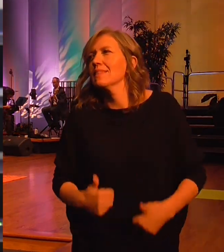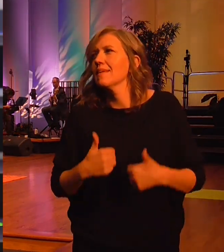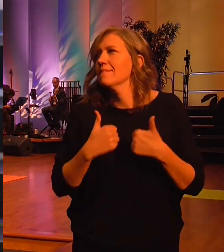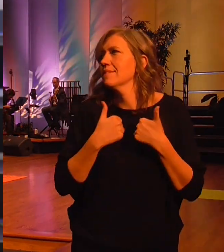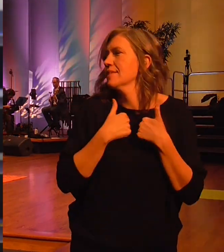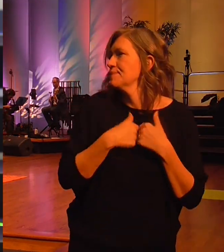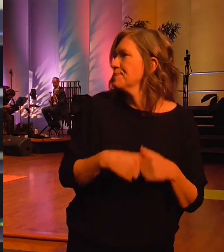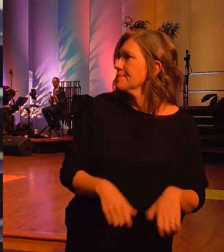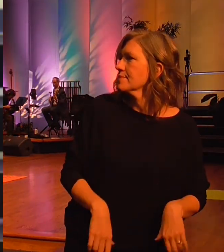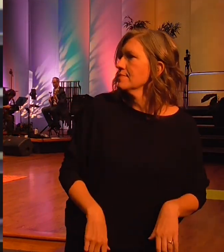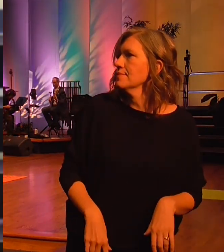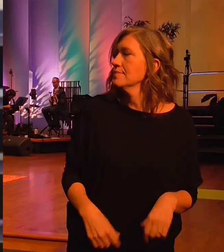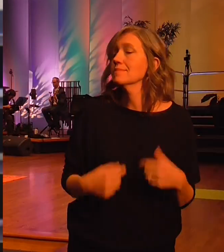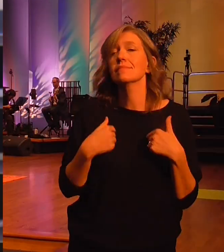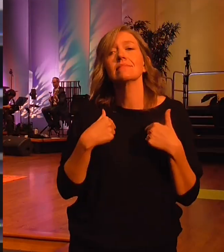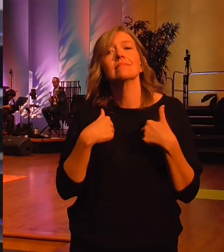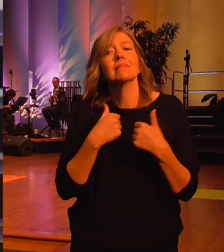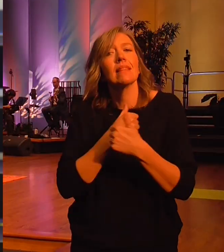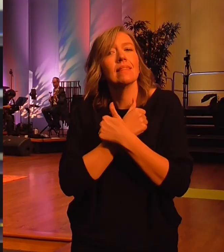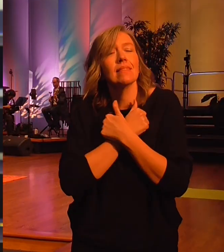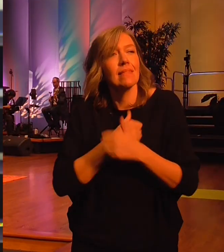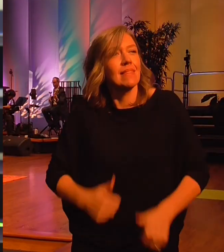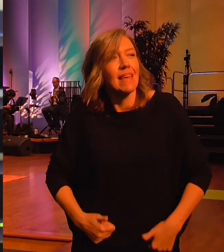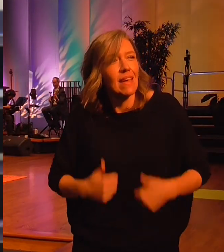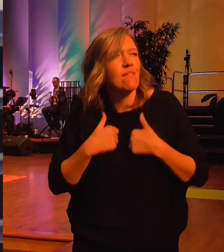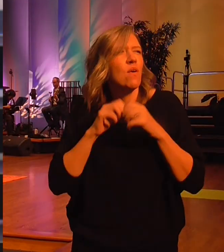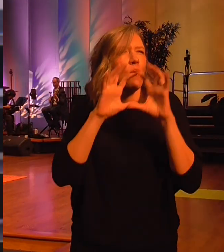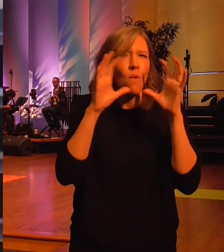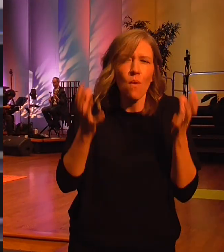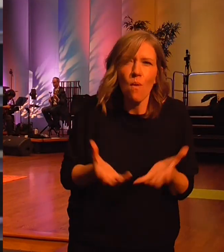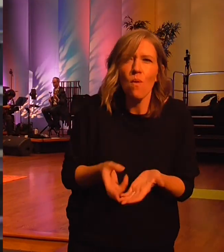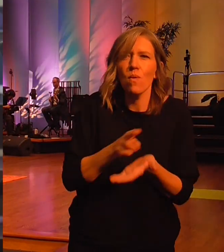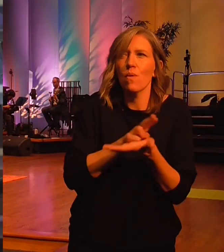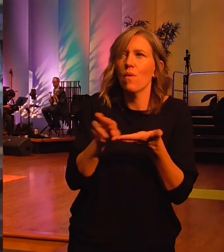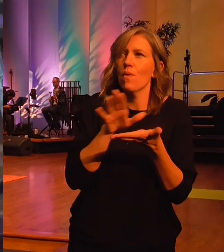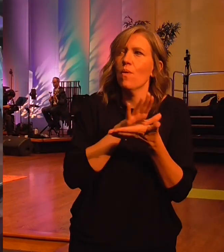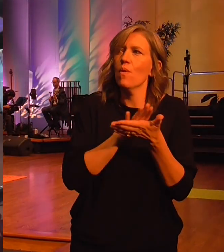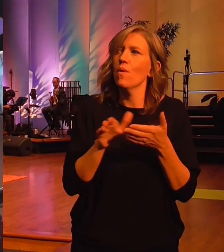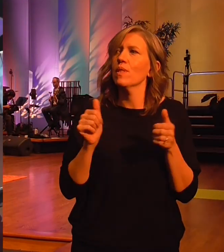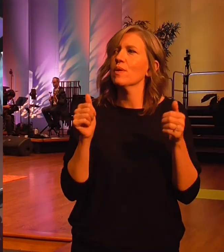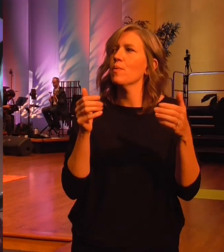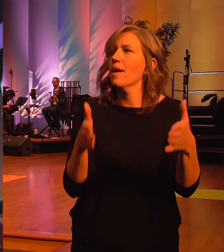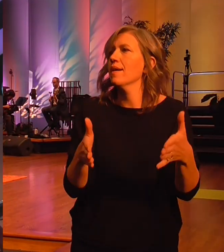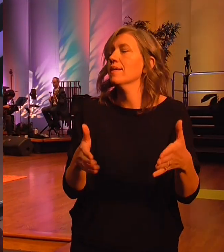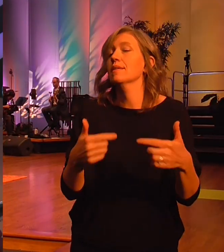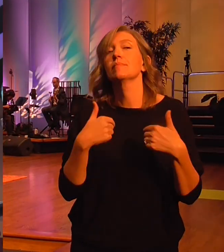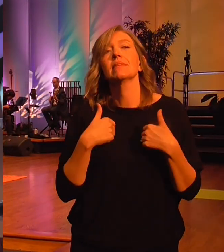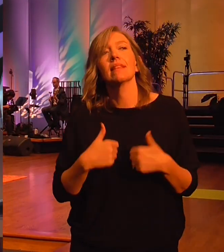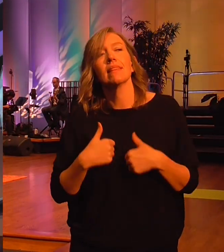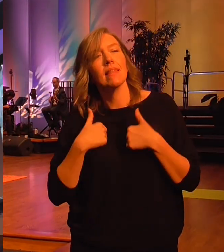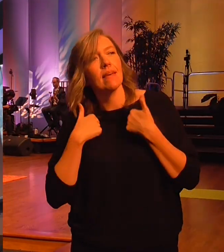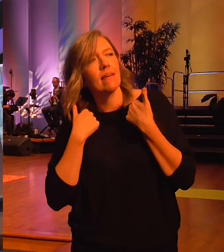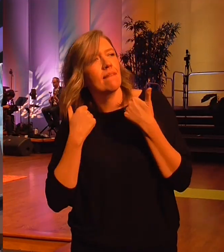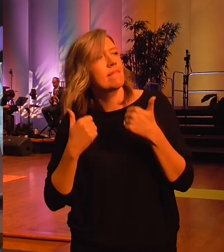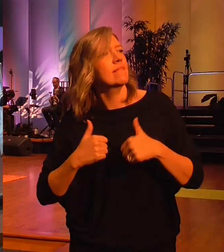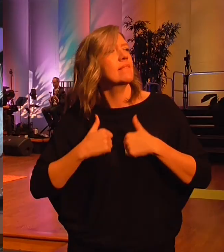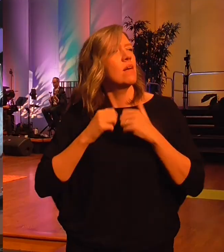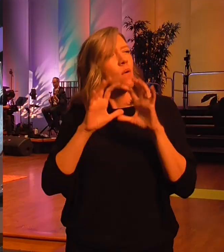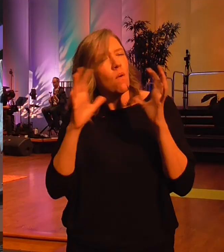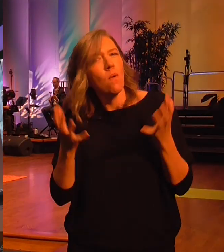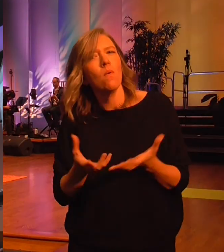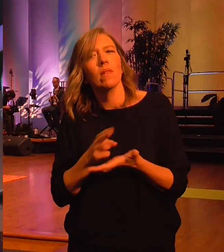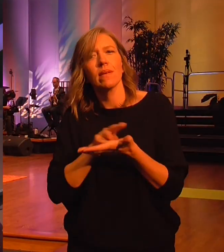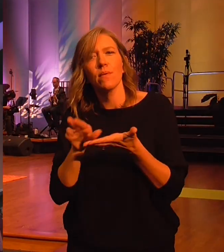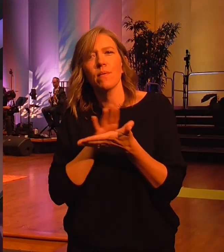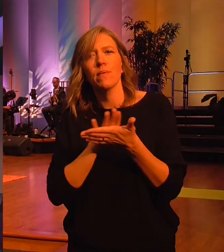way. Oh, let me live in a holy, holy way. Let me live in a holy,